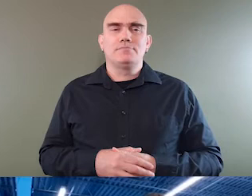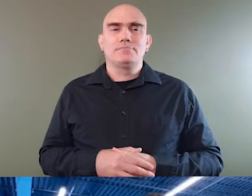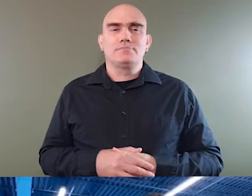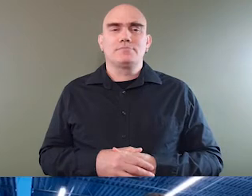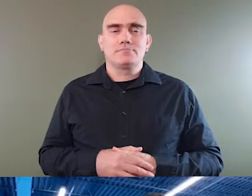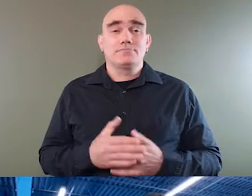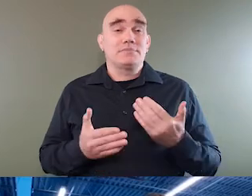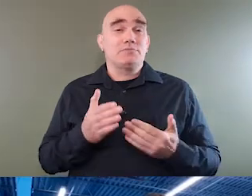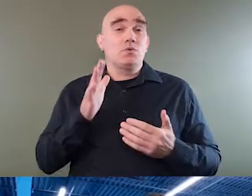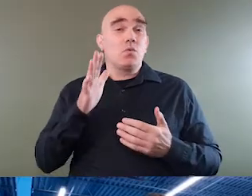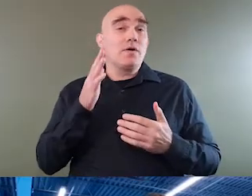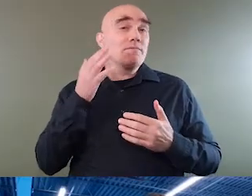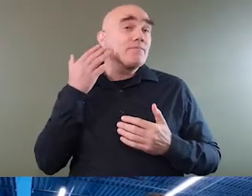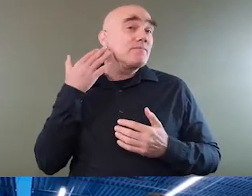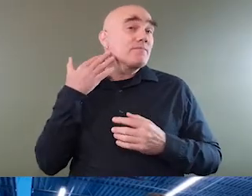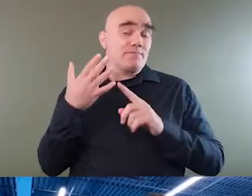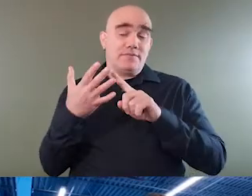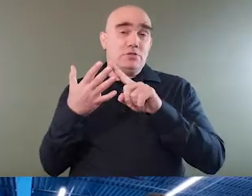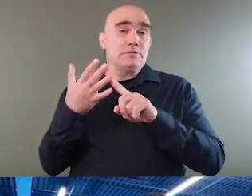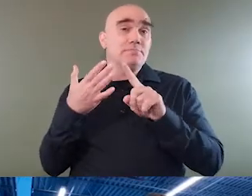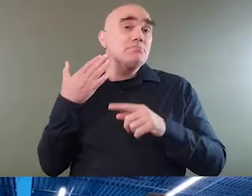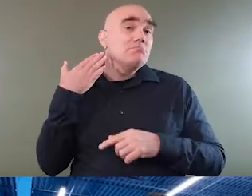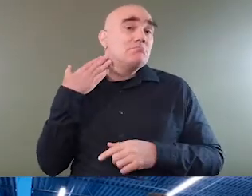take your fingertips along your neck